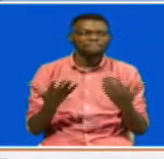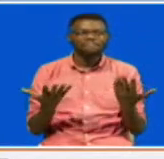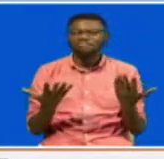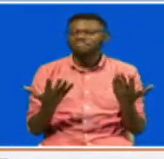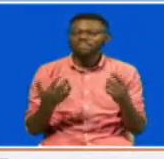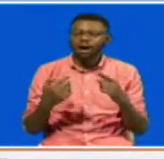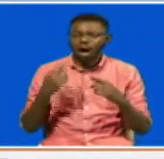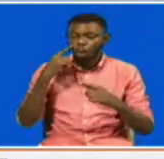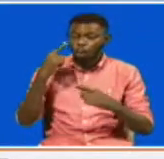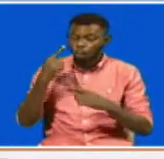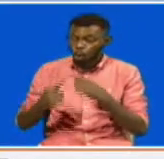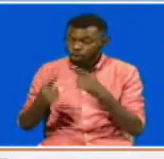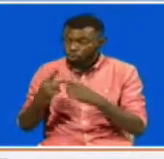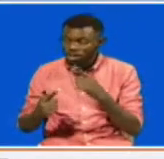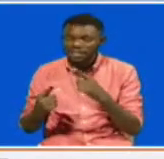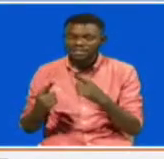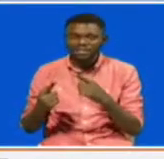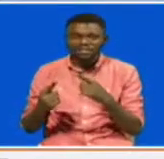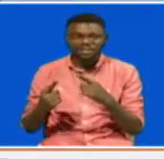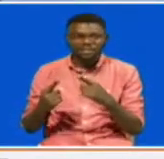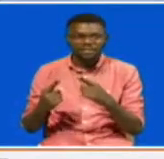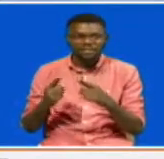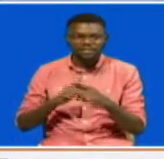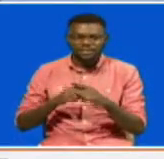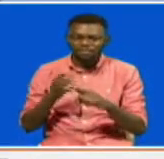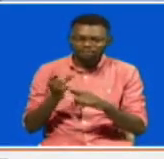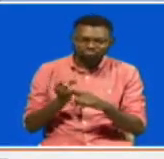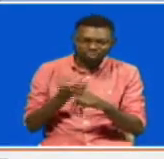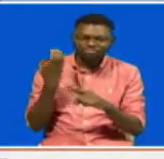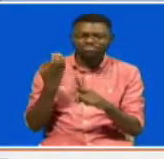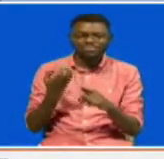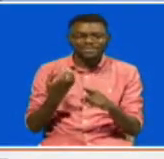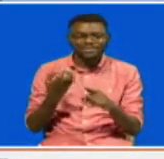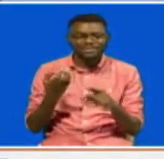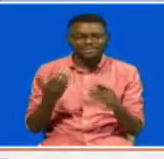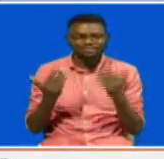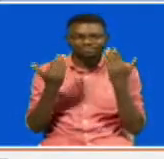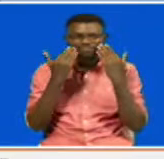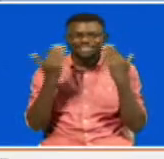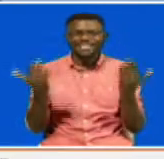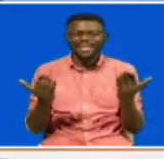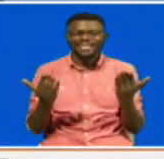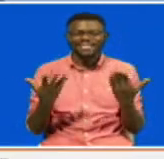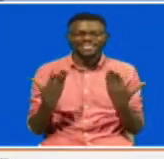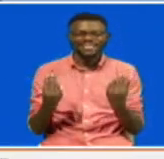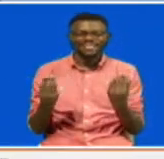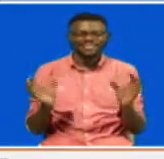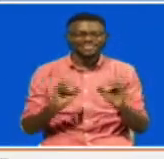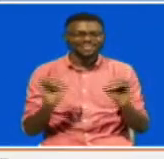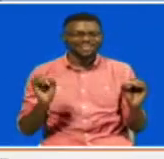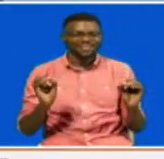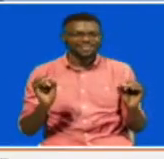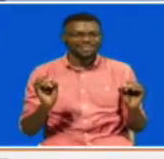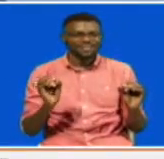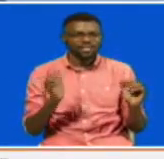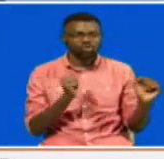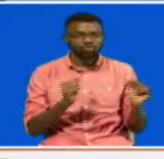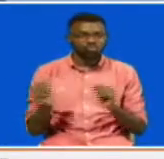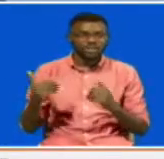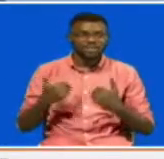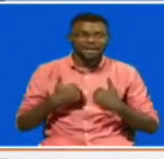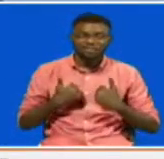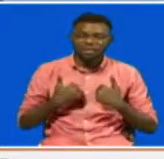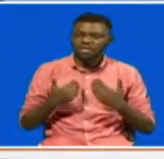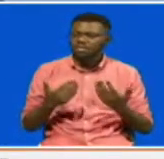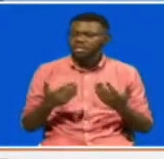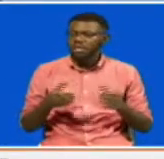onion. The onion effect, the peeling effect will expose the inner bud. So we are doing it in a strategic way. So whether I will